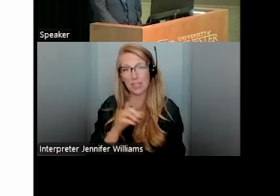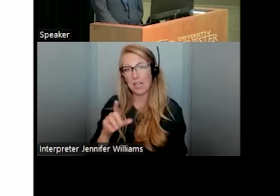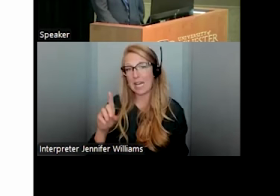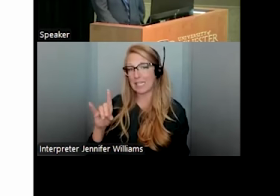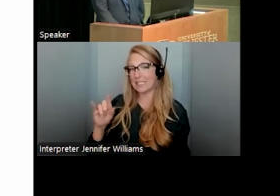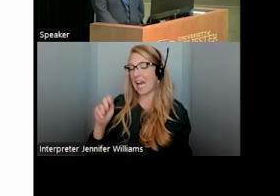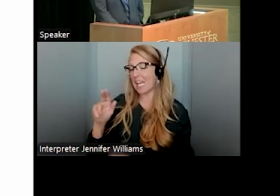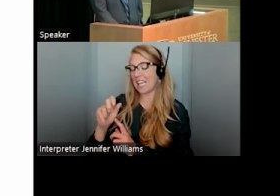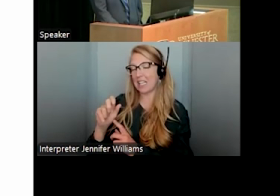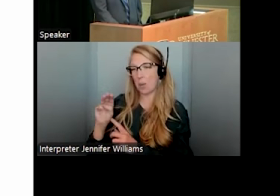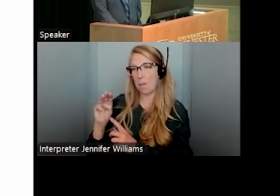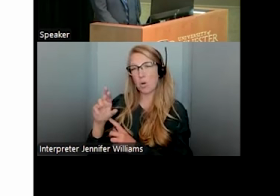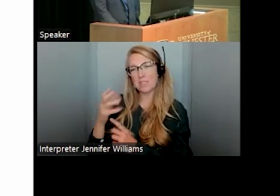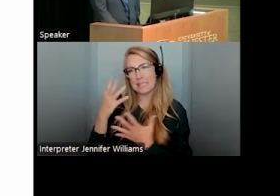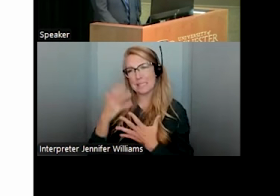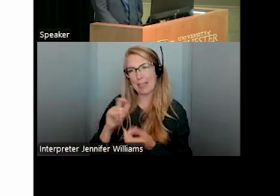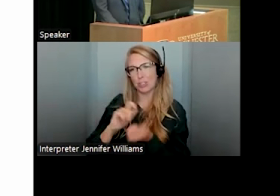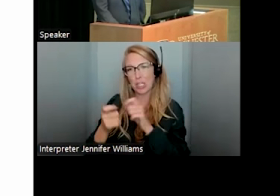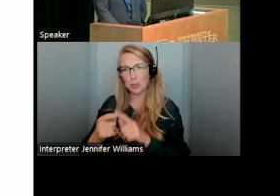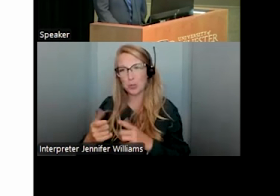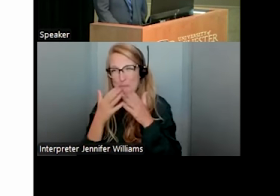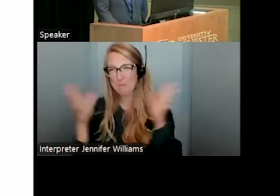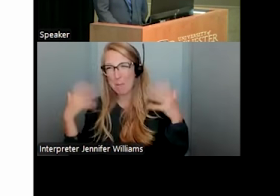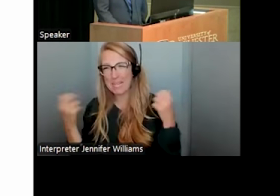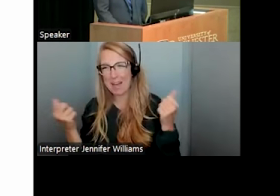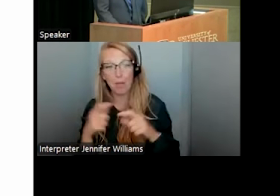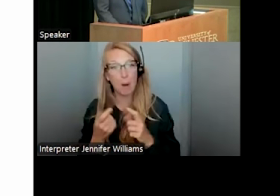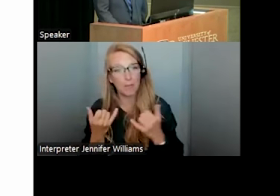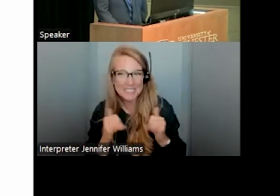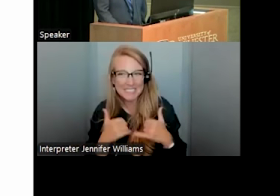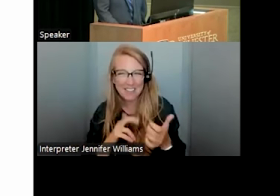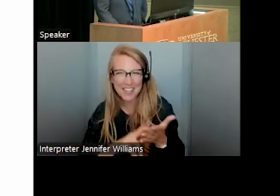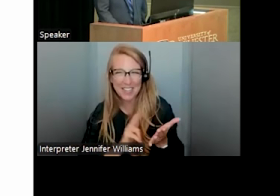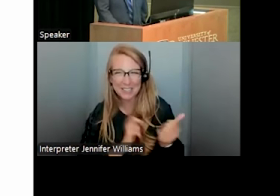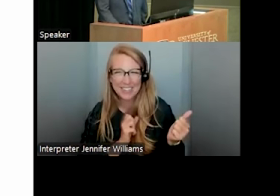health science. But, you know, we still hold the contract